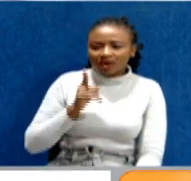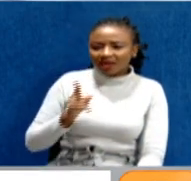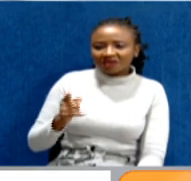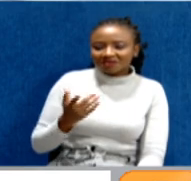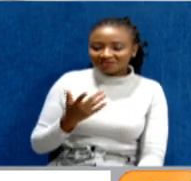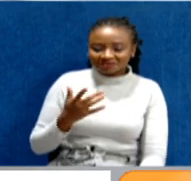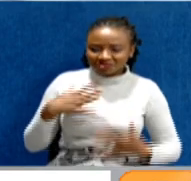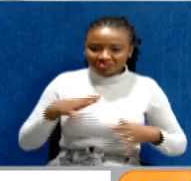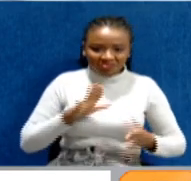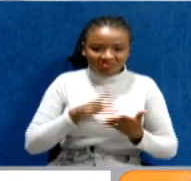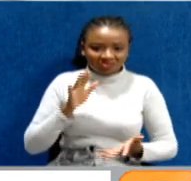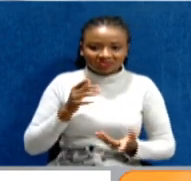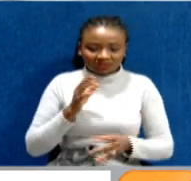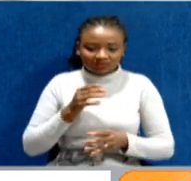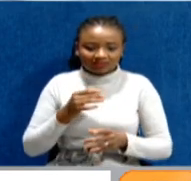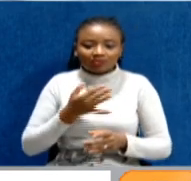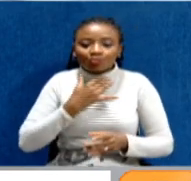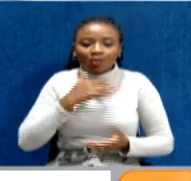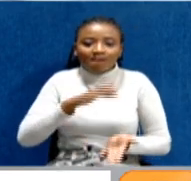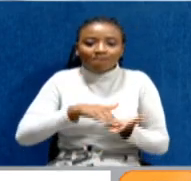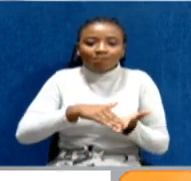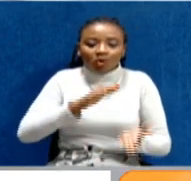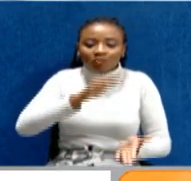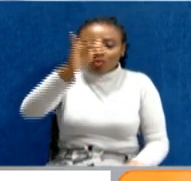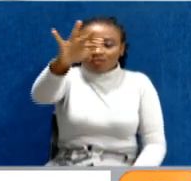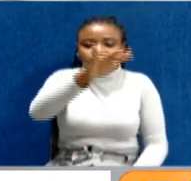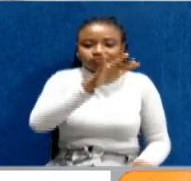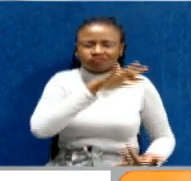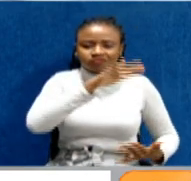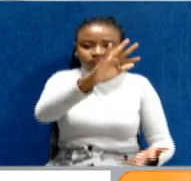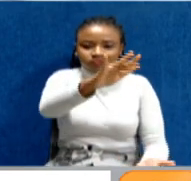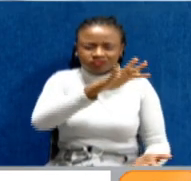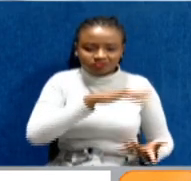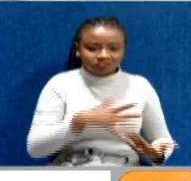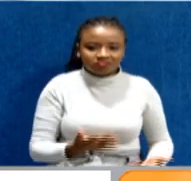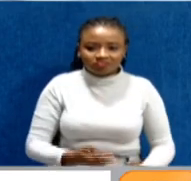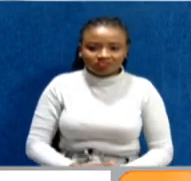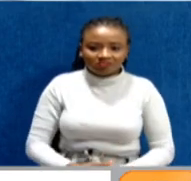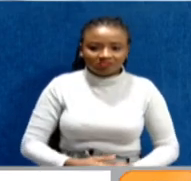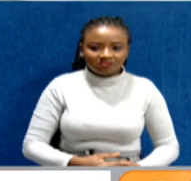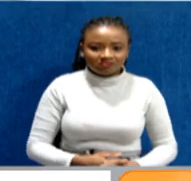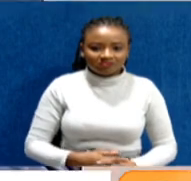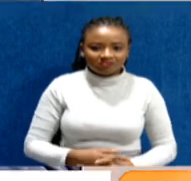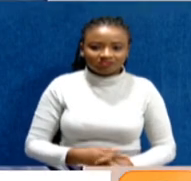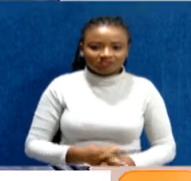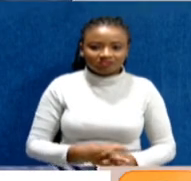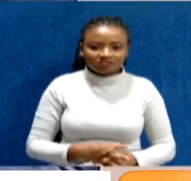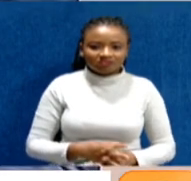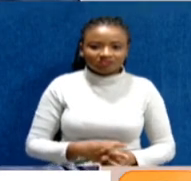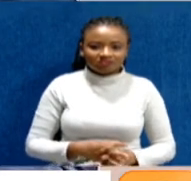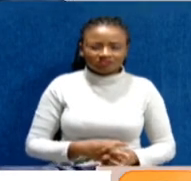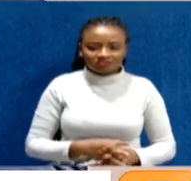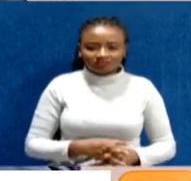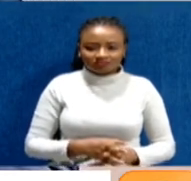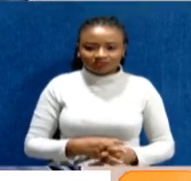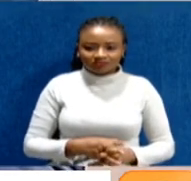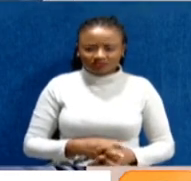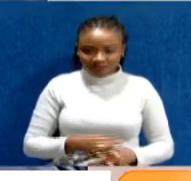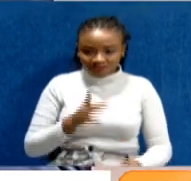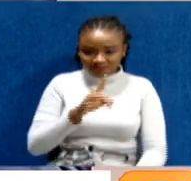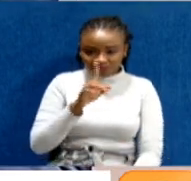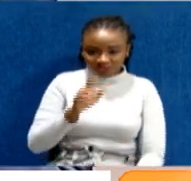want my product to look good, so I'll just put everything there. All fertilizers, whether it's organic or not. Right. Good question, yeah. Trevor. Thank you very much. Actually, the